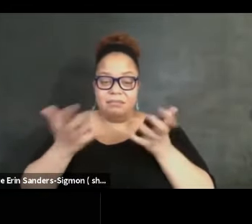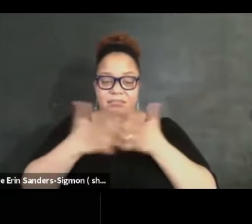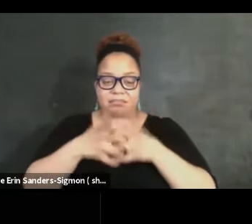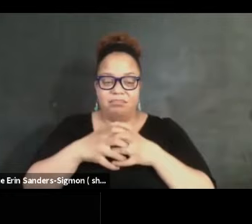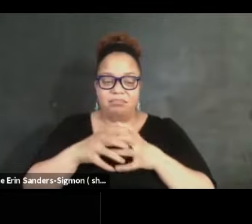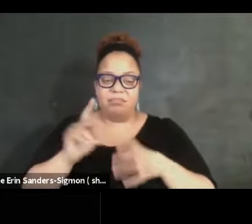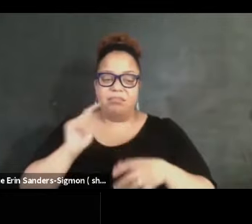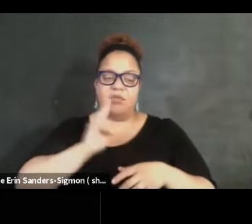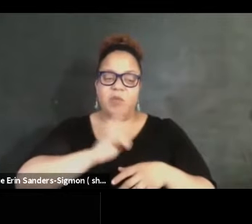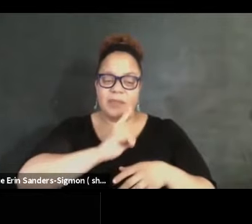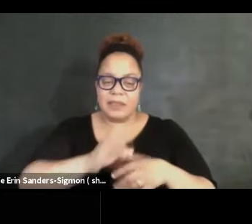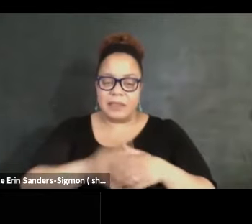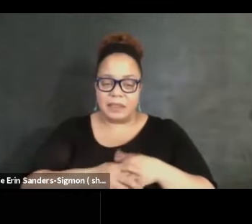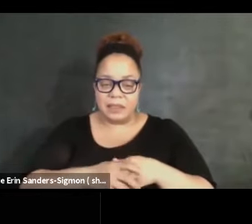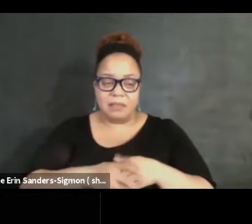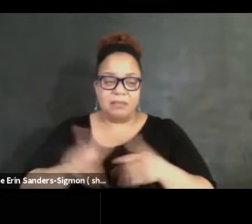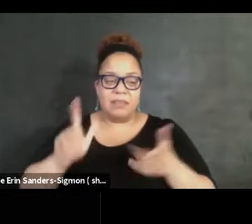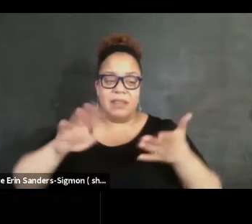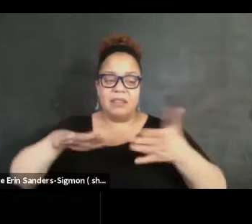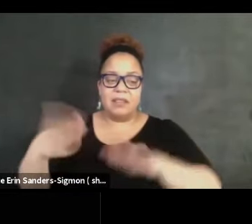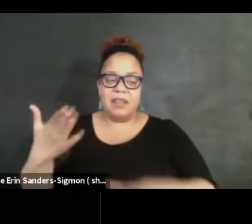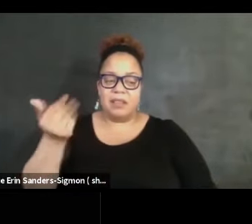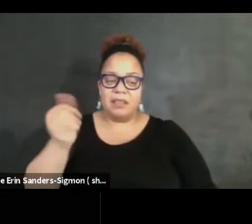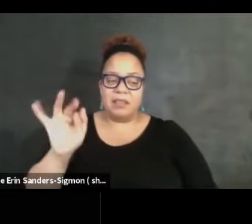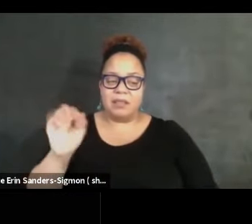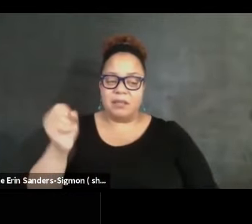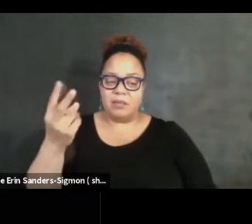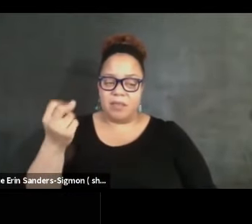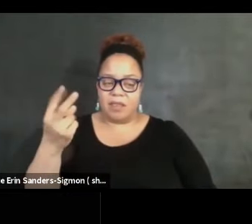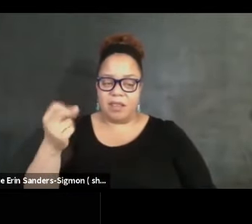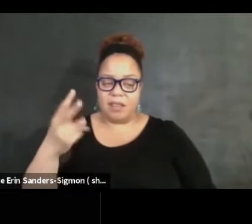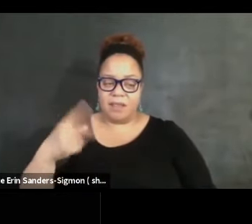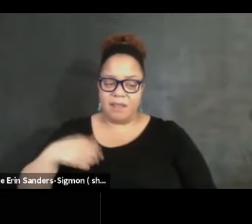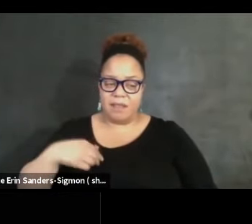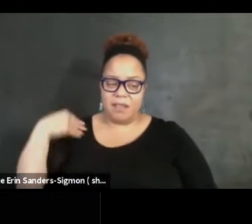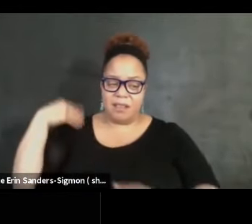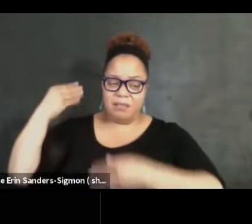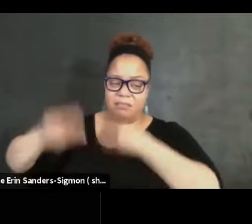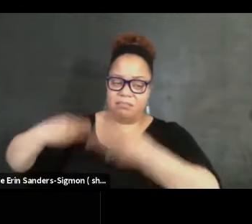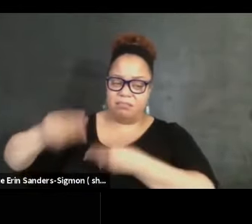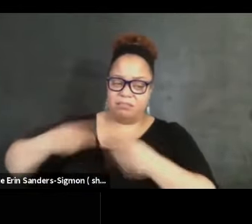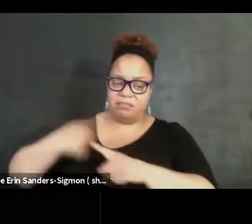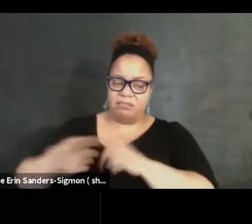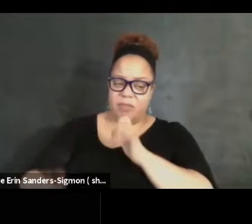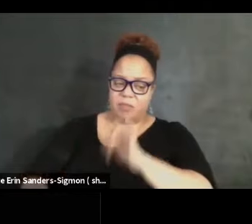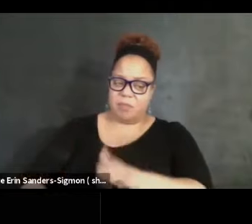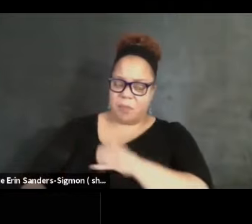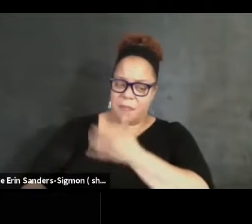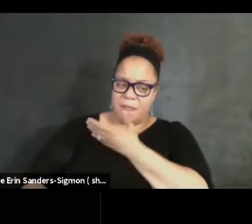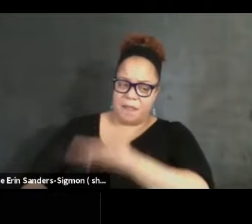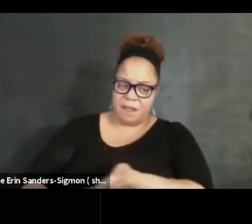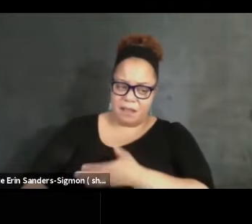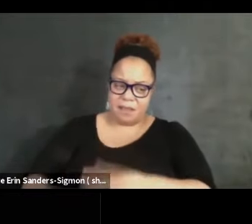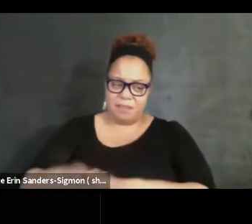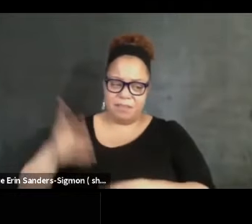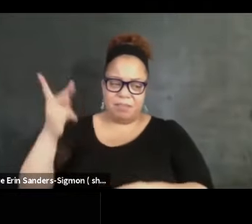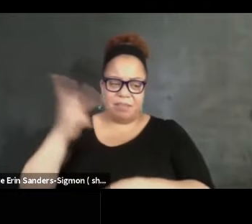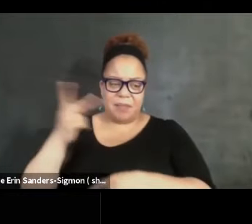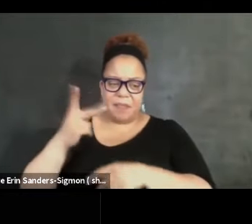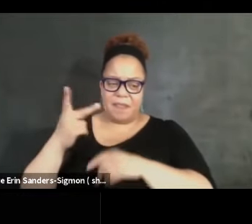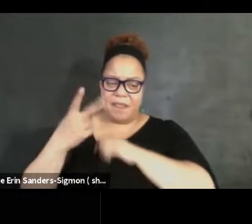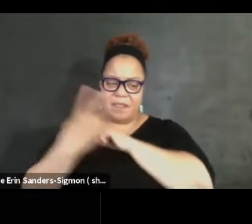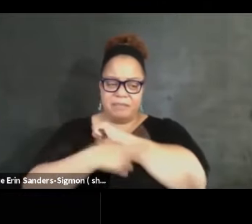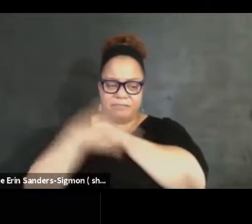am the direct descendant of a tree whose roots were twisted together in agony, kidnapped and stolen from their family. They were sold into the